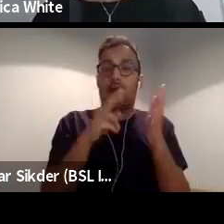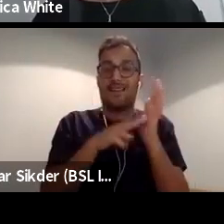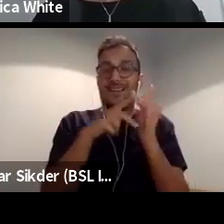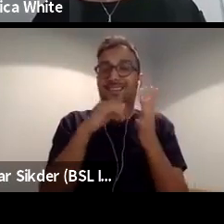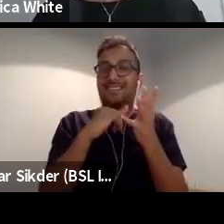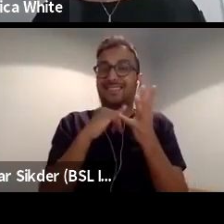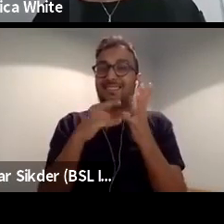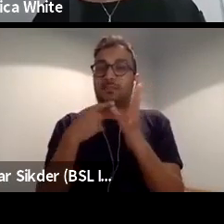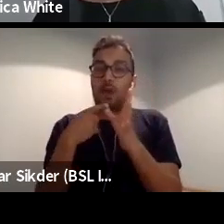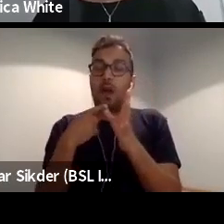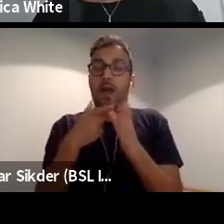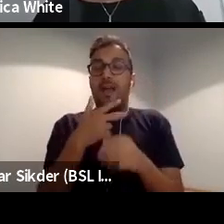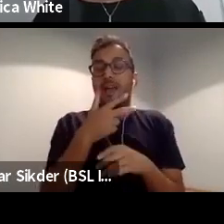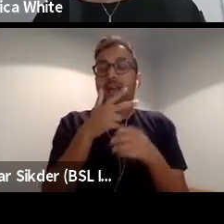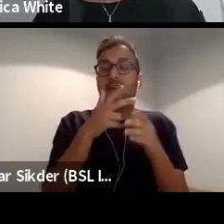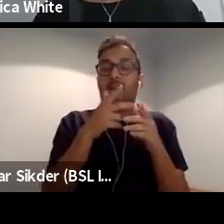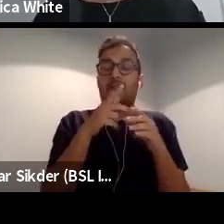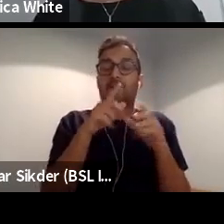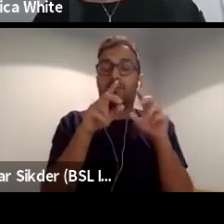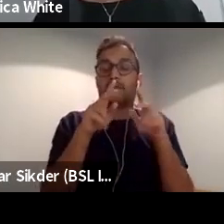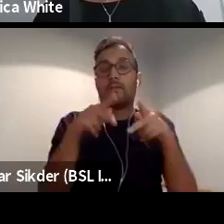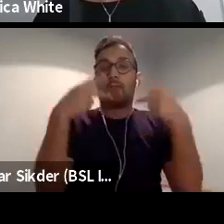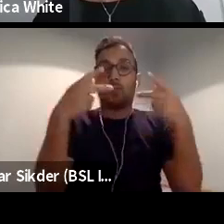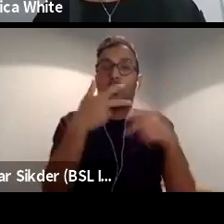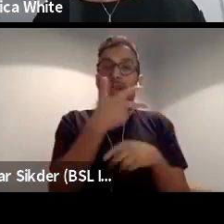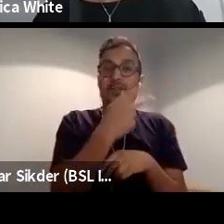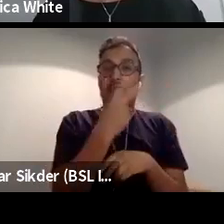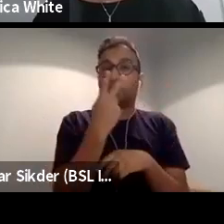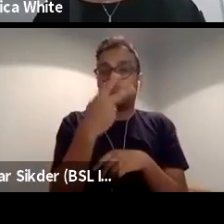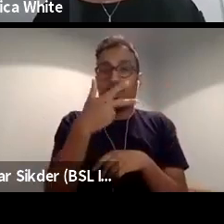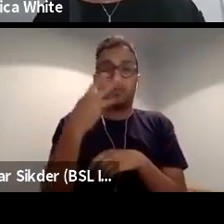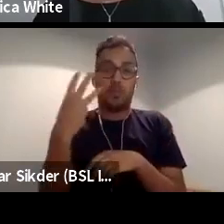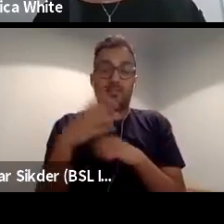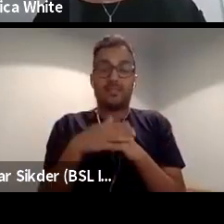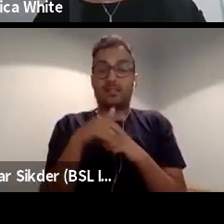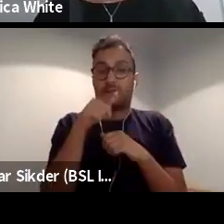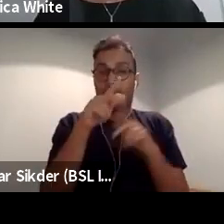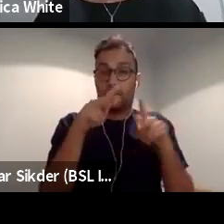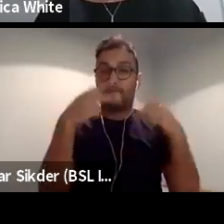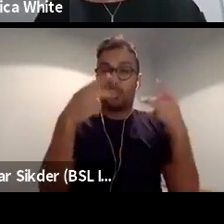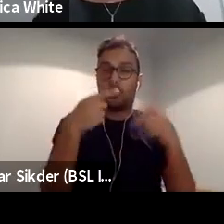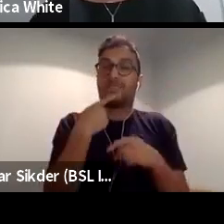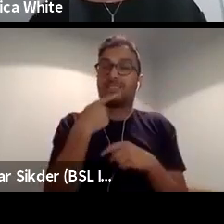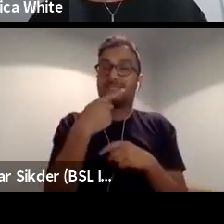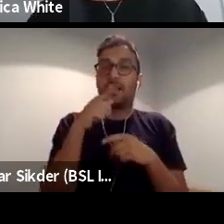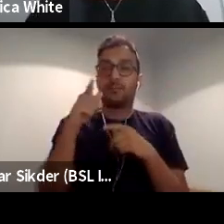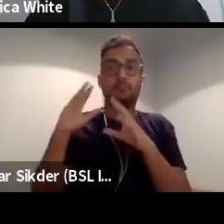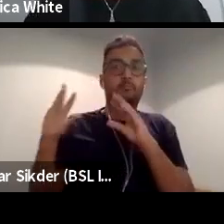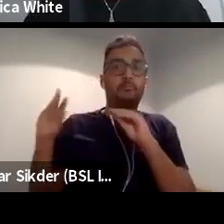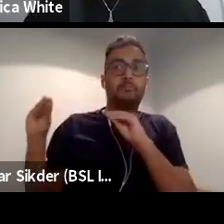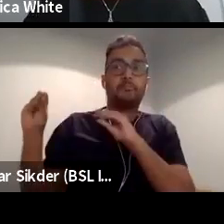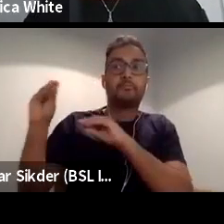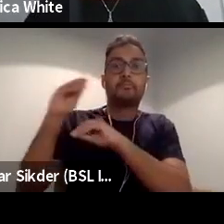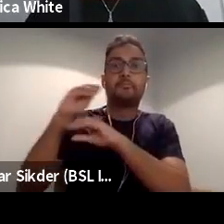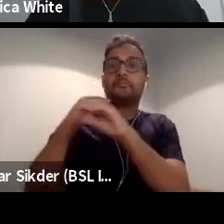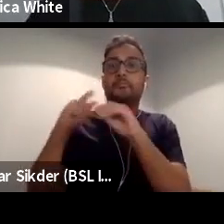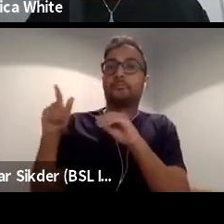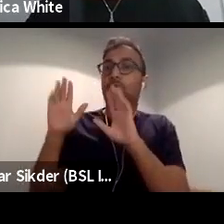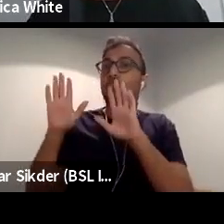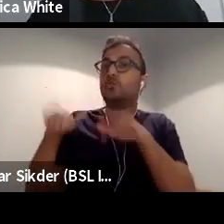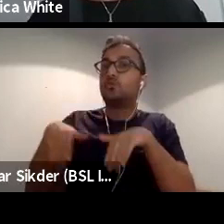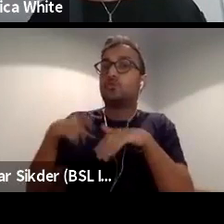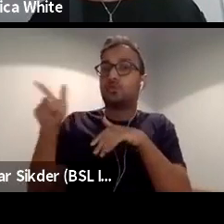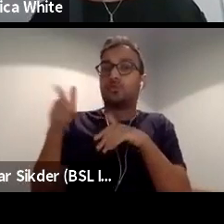context of today's important topic. This verse tells us that hearsay should not be repeated without prior